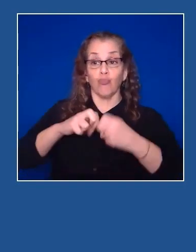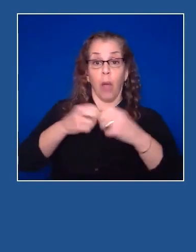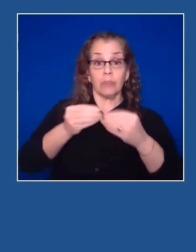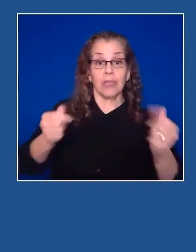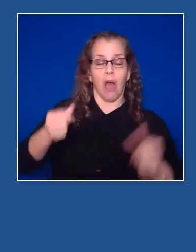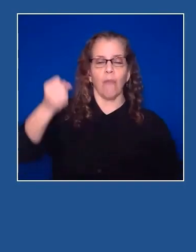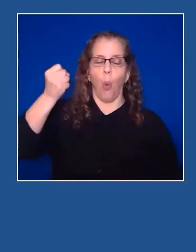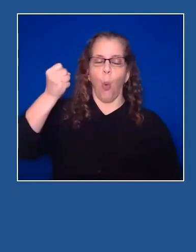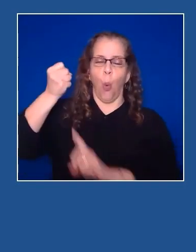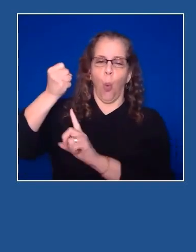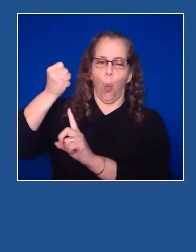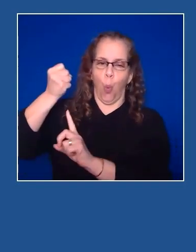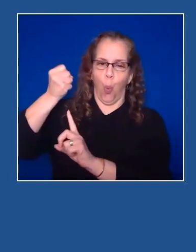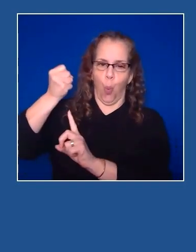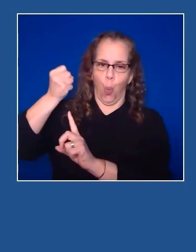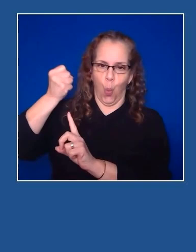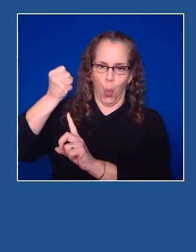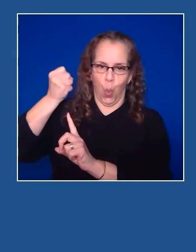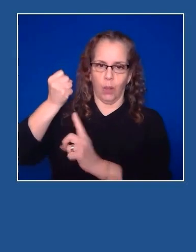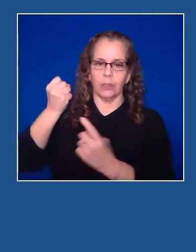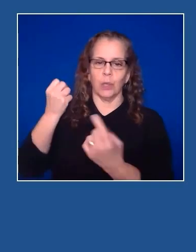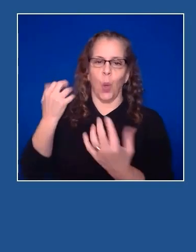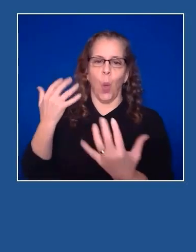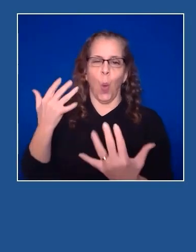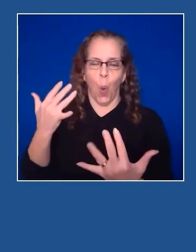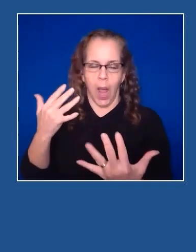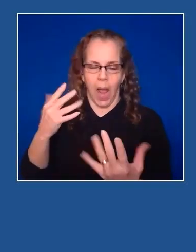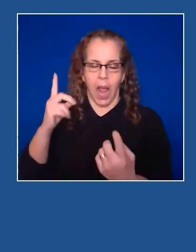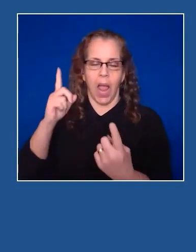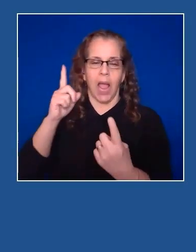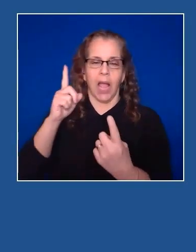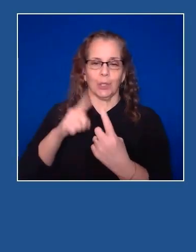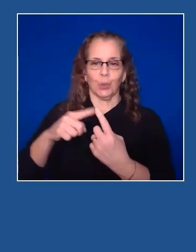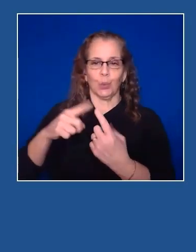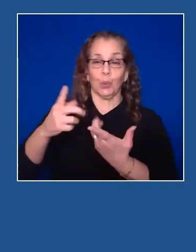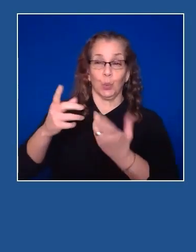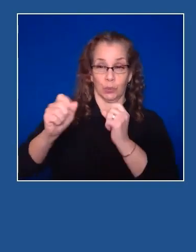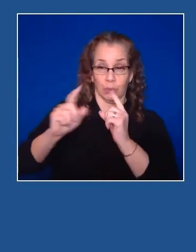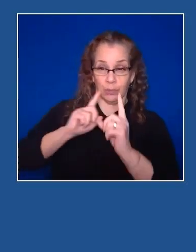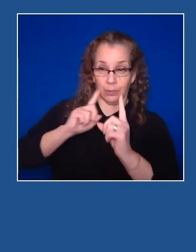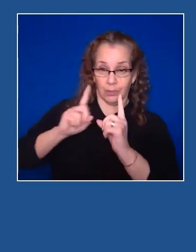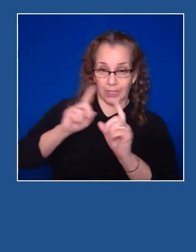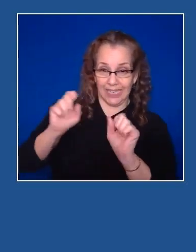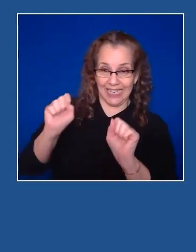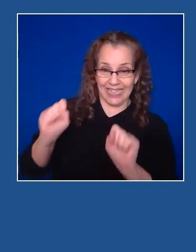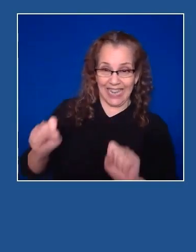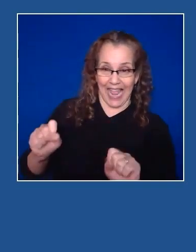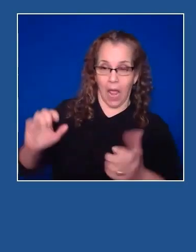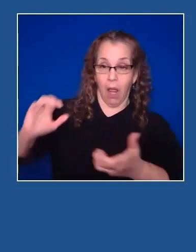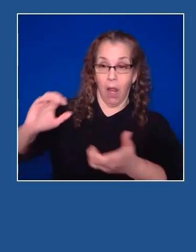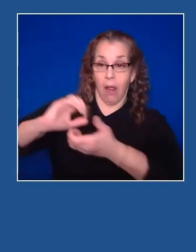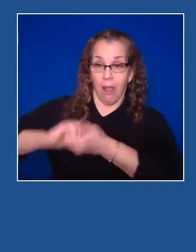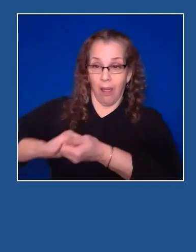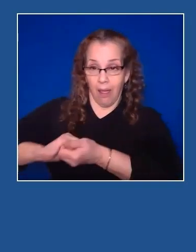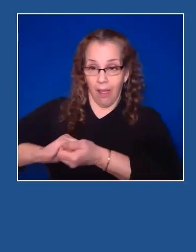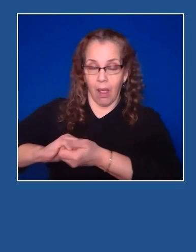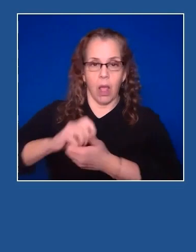wait until we can actually talk to each other and do it collaboratively, not jump in and solve